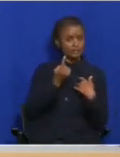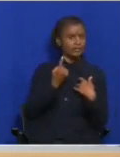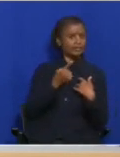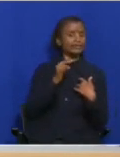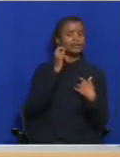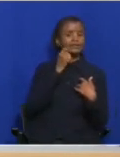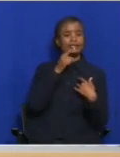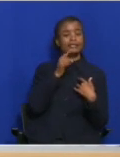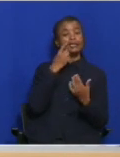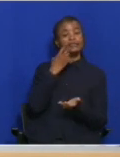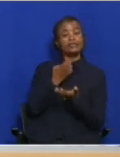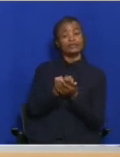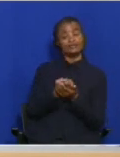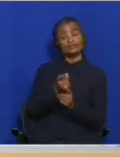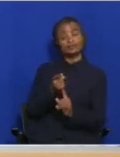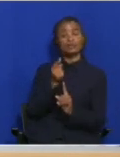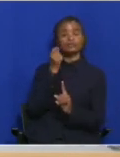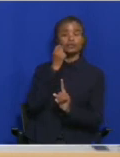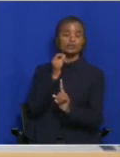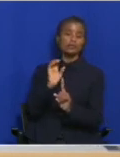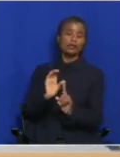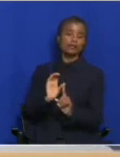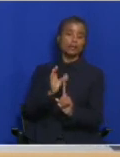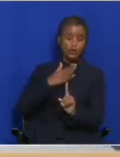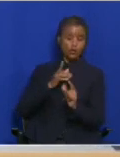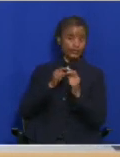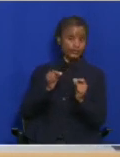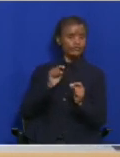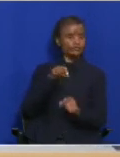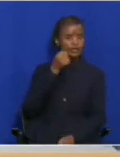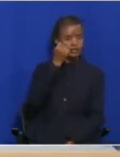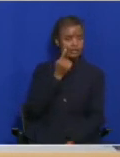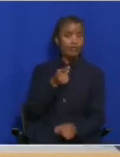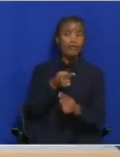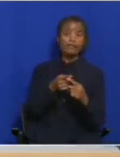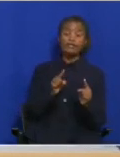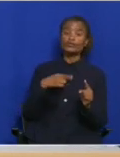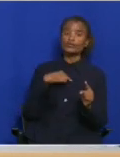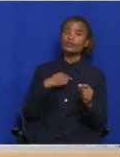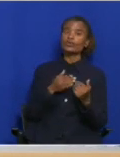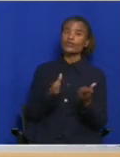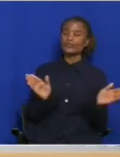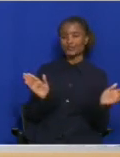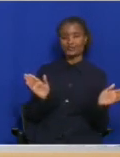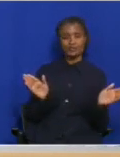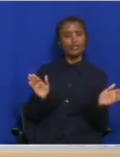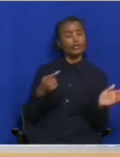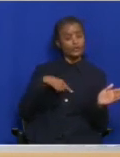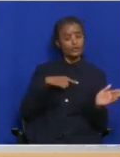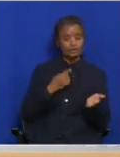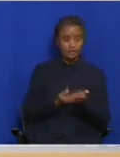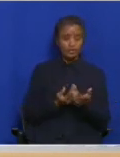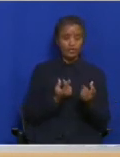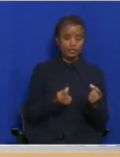Karim. But we've played open cards with the Commission to the extent that we can, by providing all the